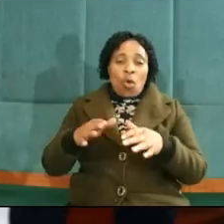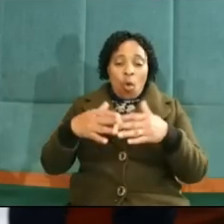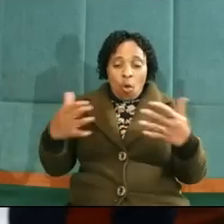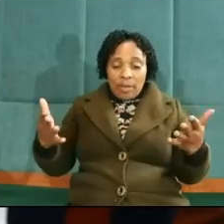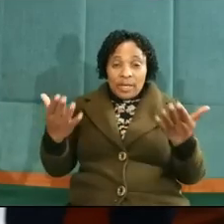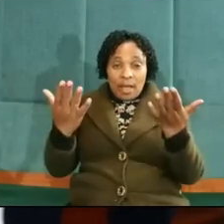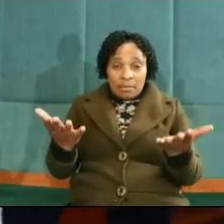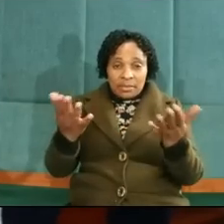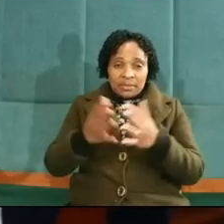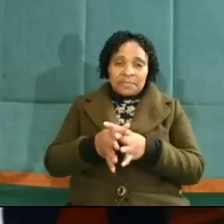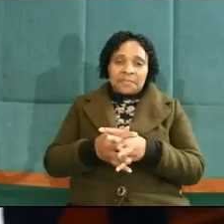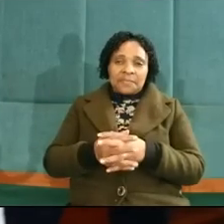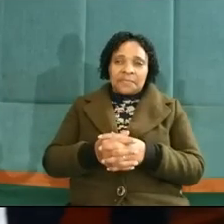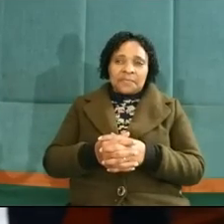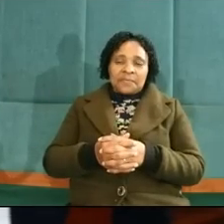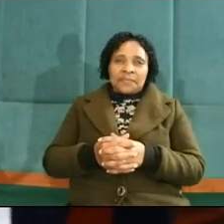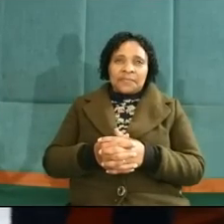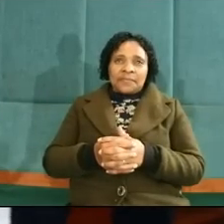open arms.